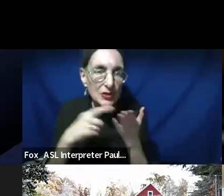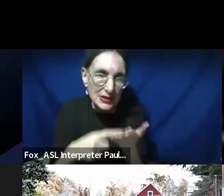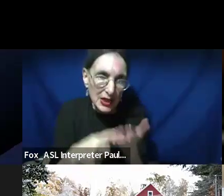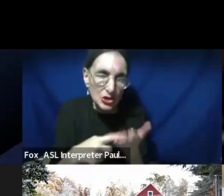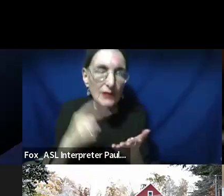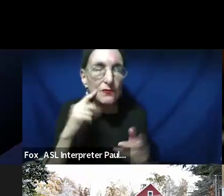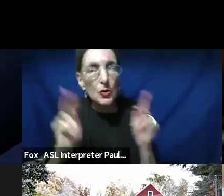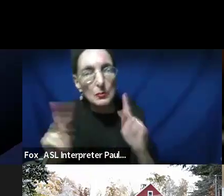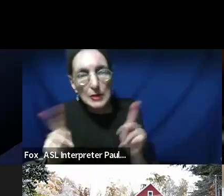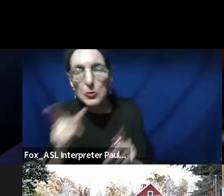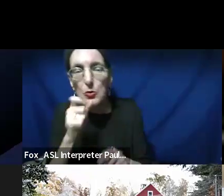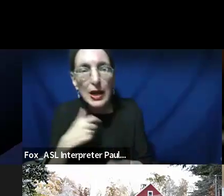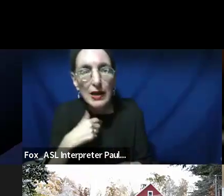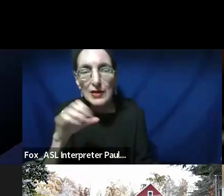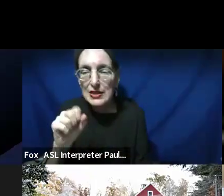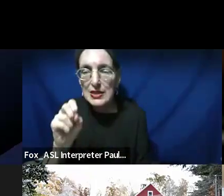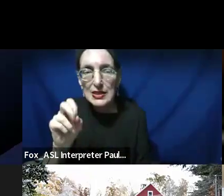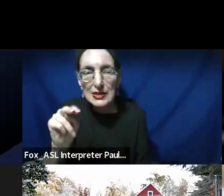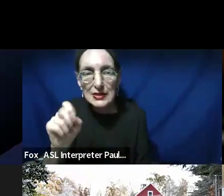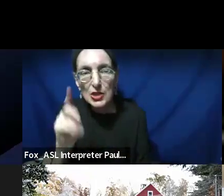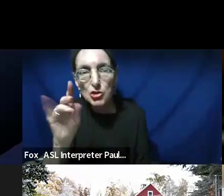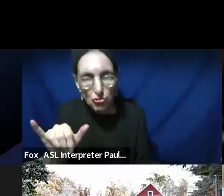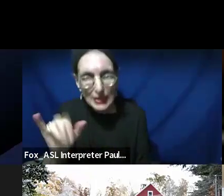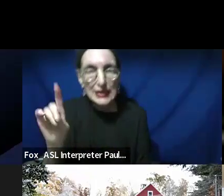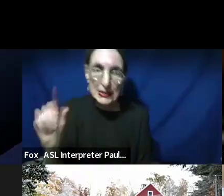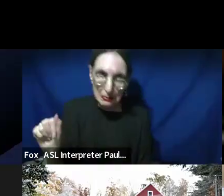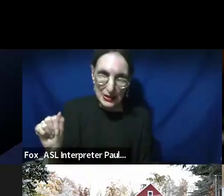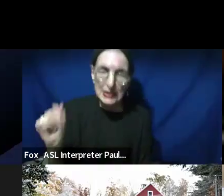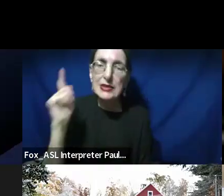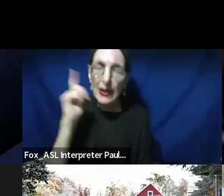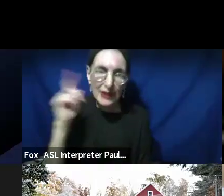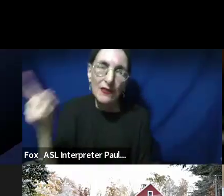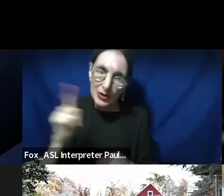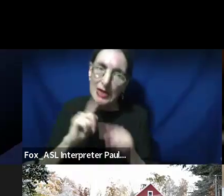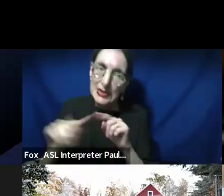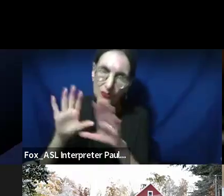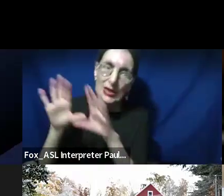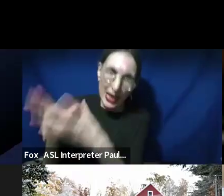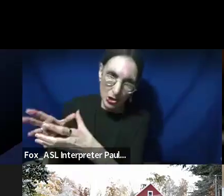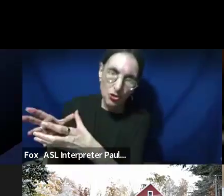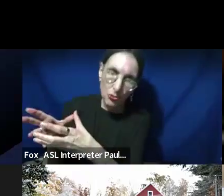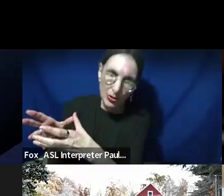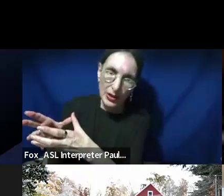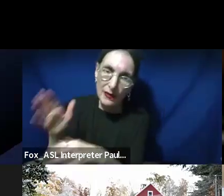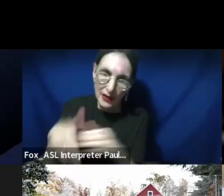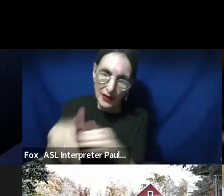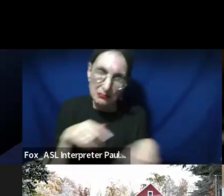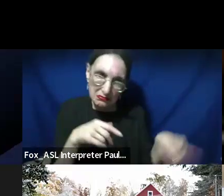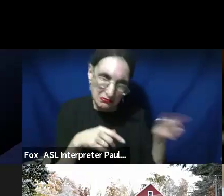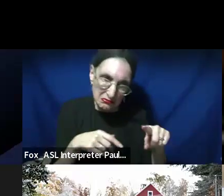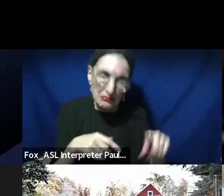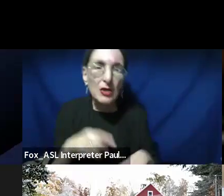who have sensory disabilities, because I think that they are a different category. But one thing I would say, if we even talk